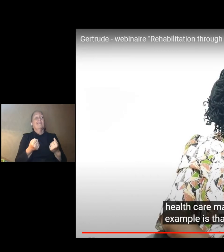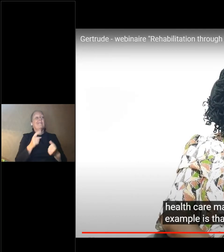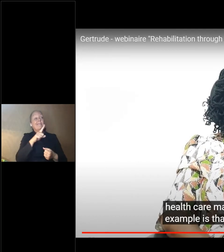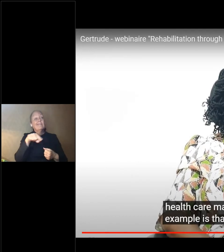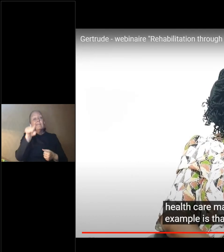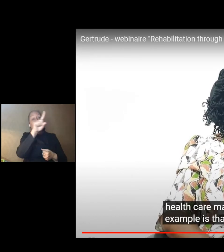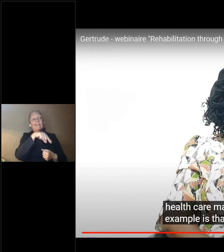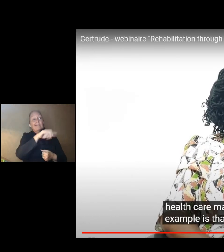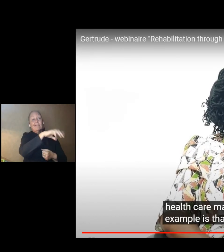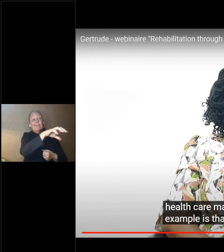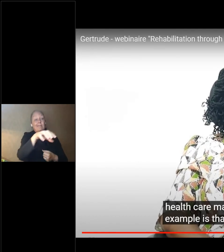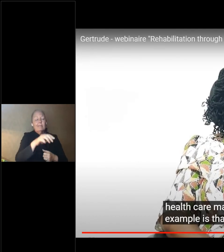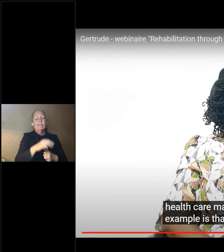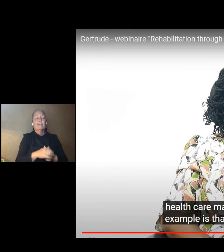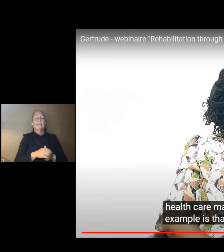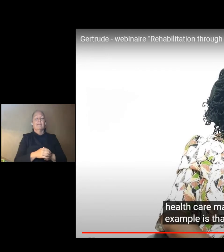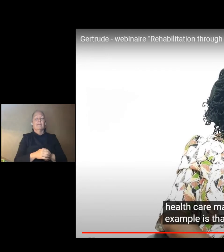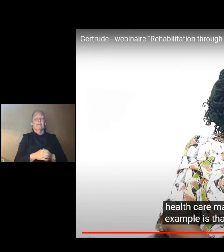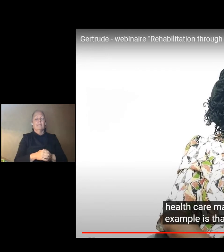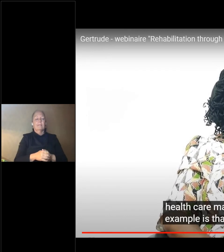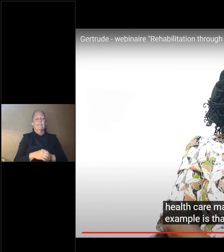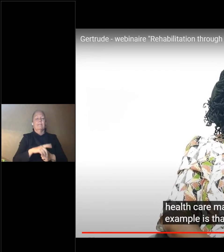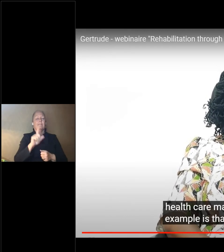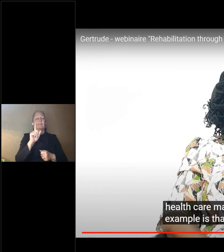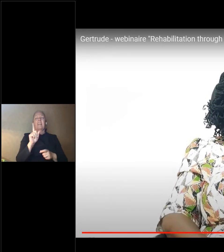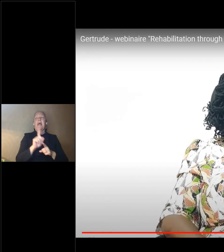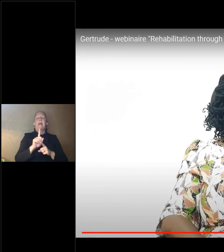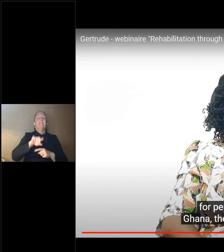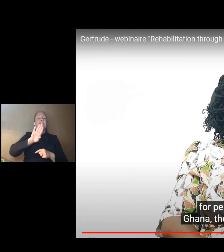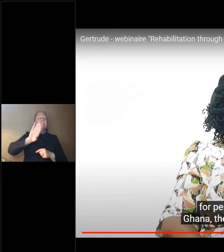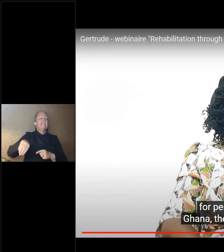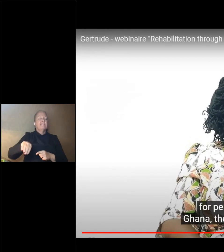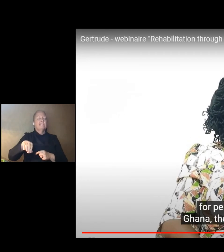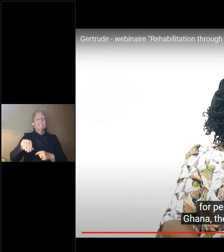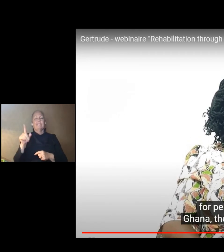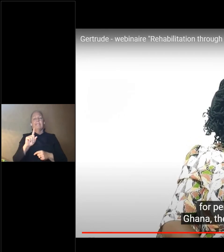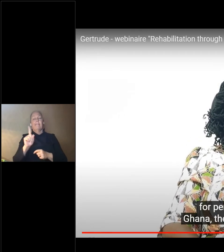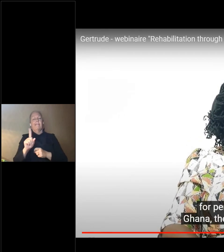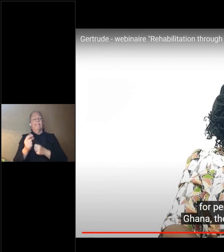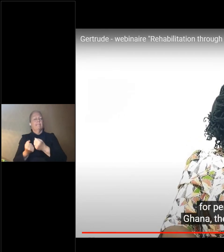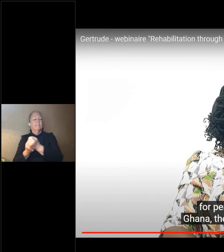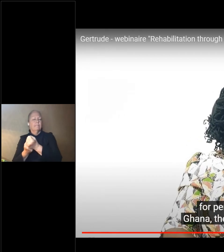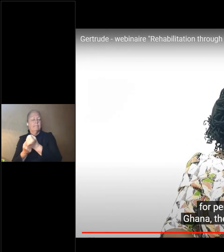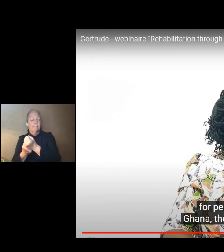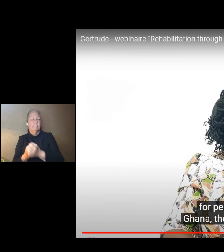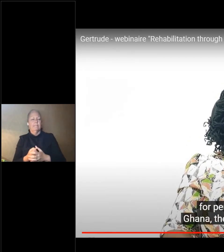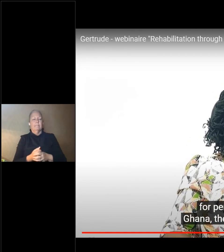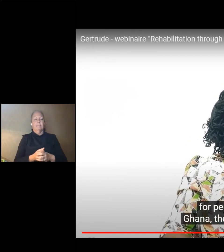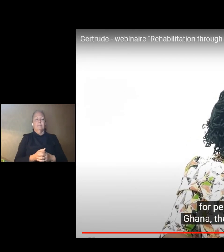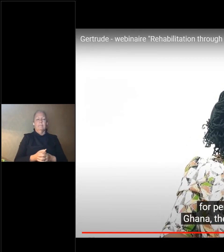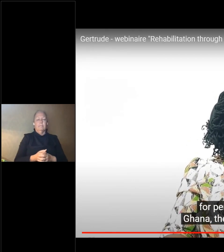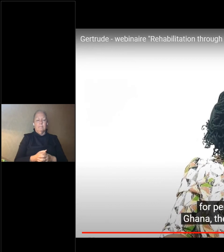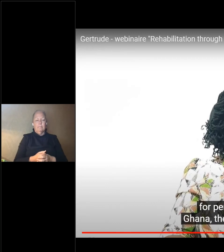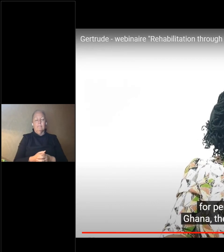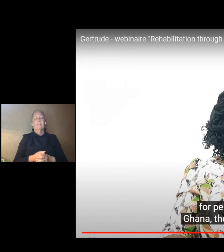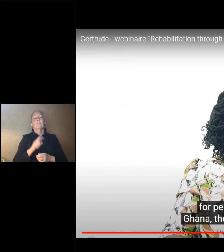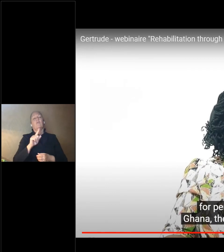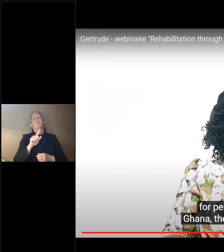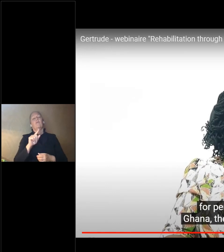So another example is that in some rehabilitation centers for persons with disabilities in Ghana, the